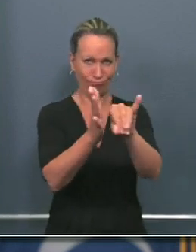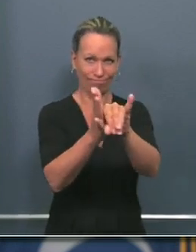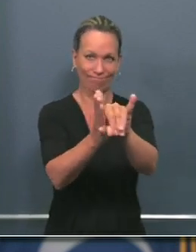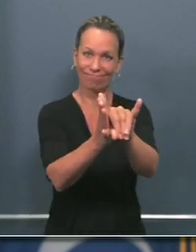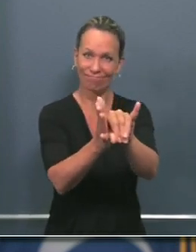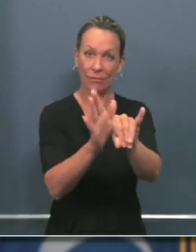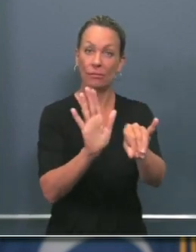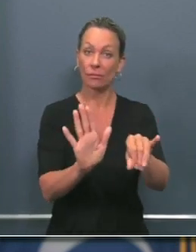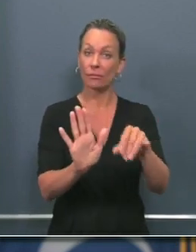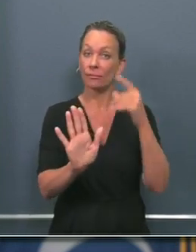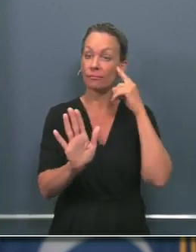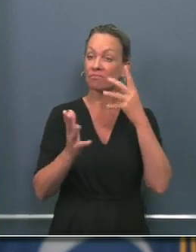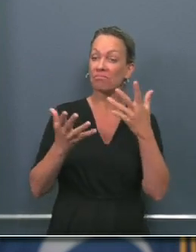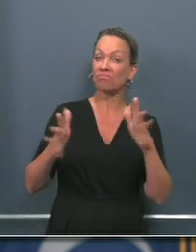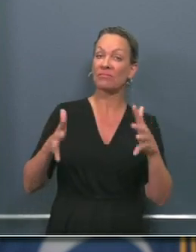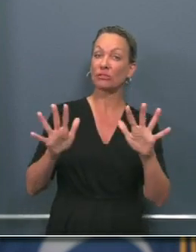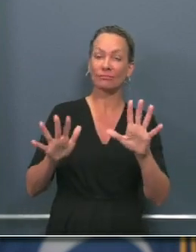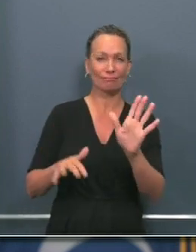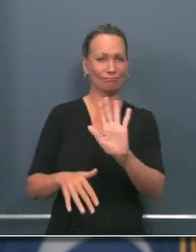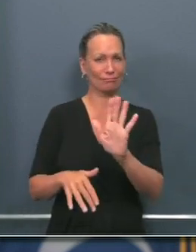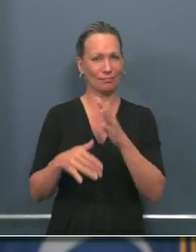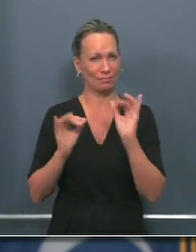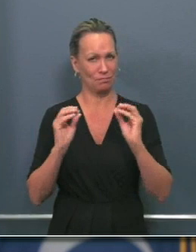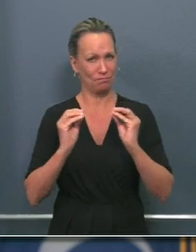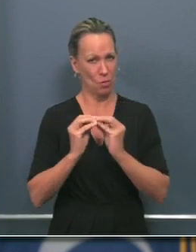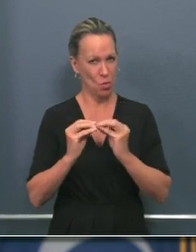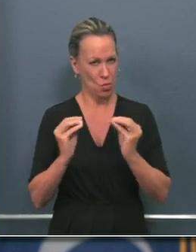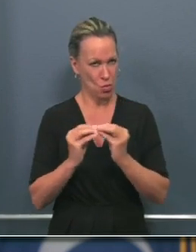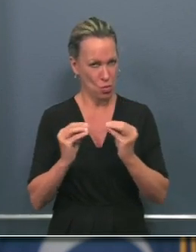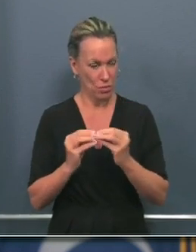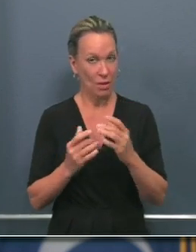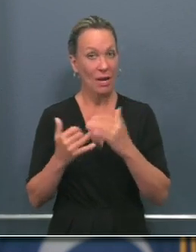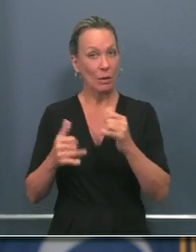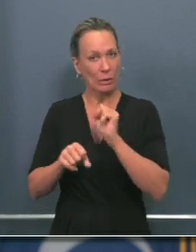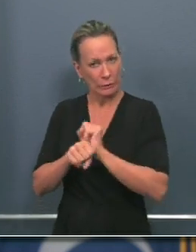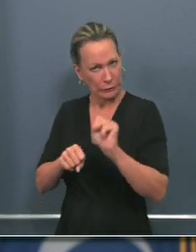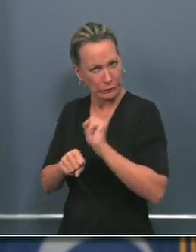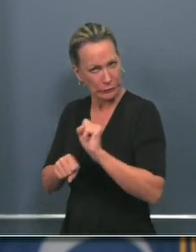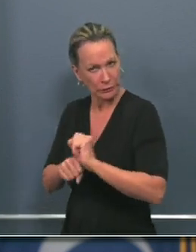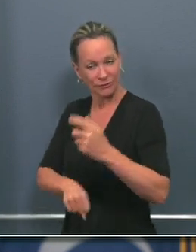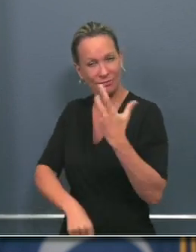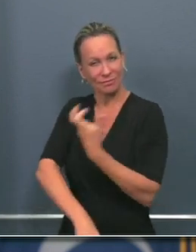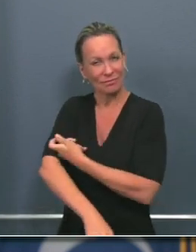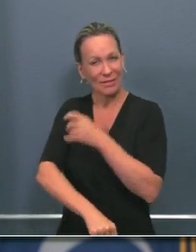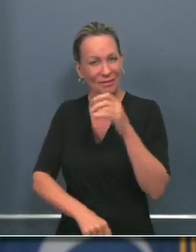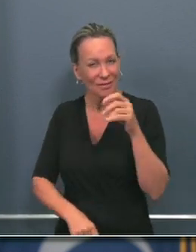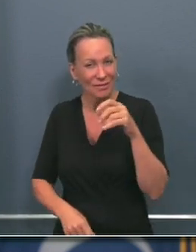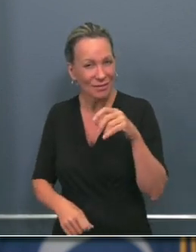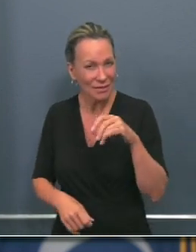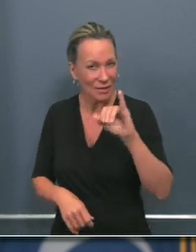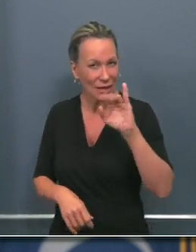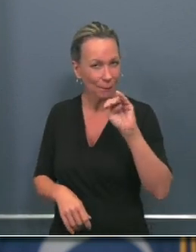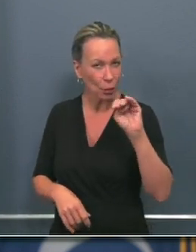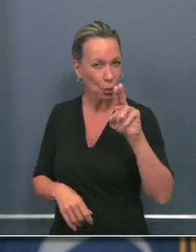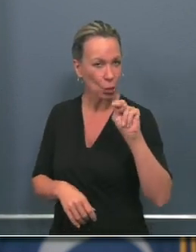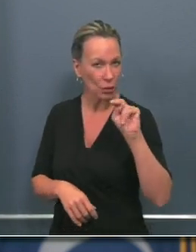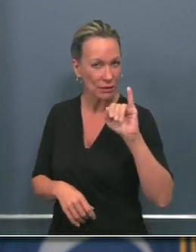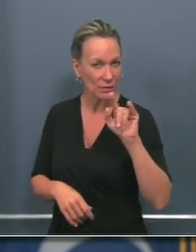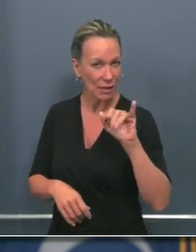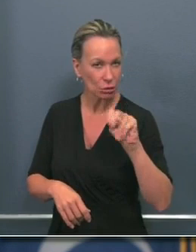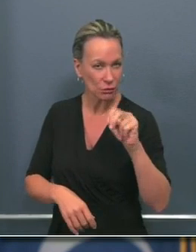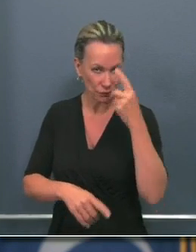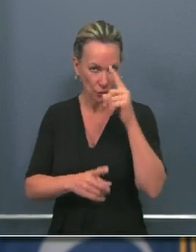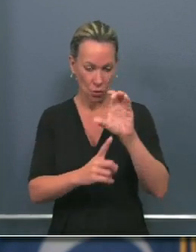a vaccine. And it is incumbent upon all of us to take seriously this moment and to recognize that we are in a